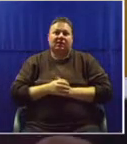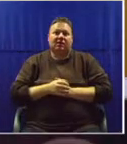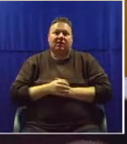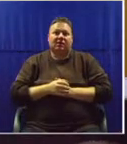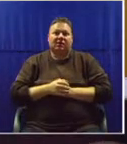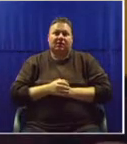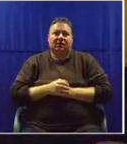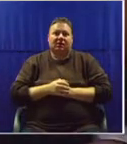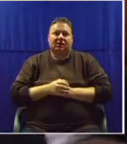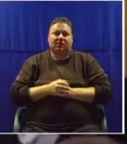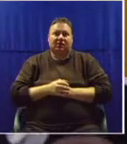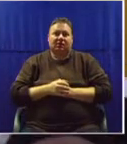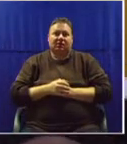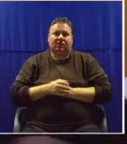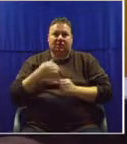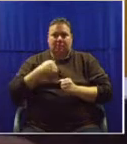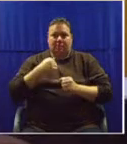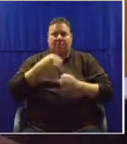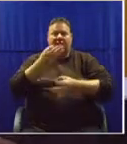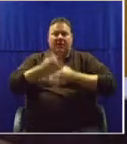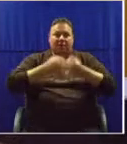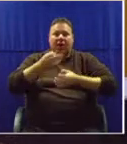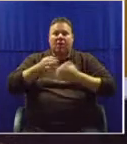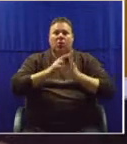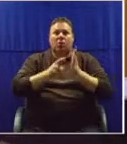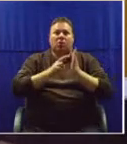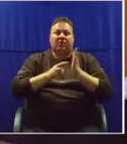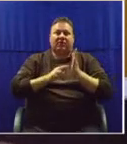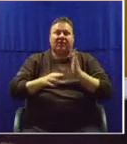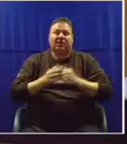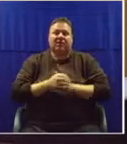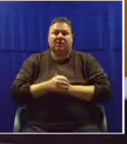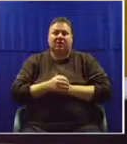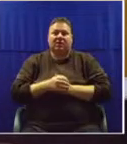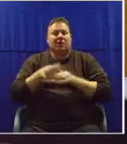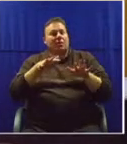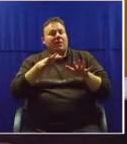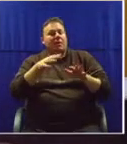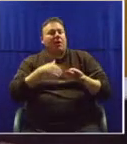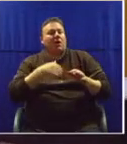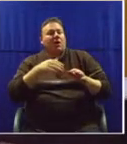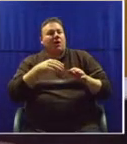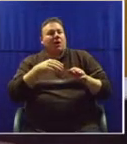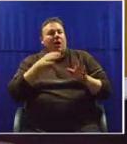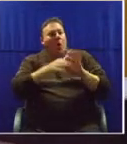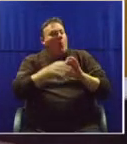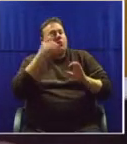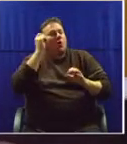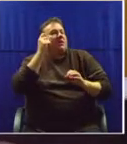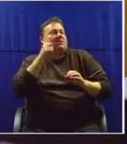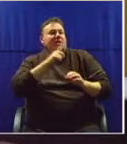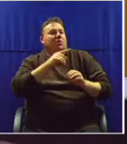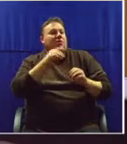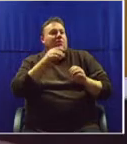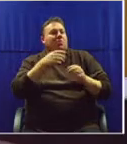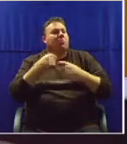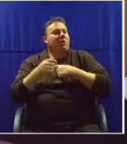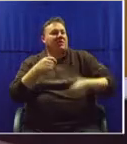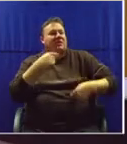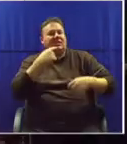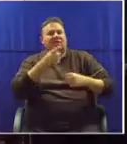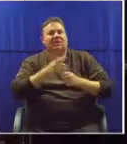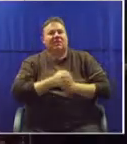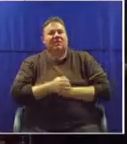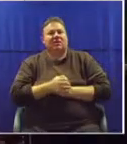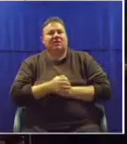to explain the rules to you. The people at home need to understand what we're saying the president has done. Honorable Tambo. You need to explain to the people of South Africa. You